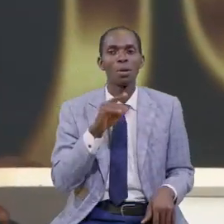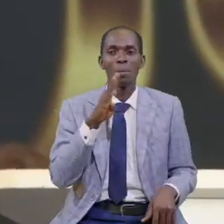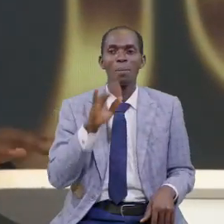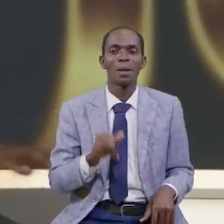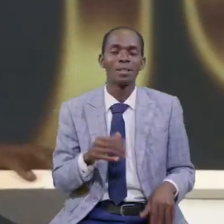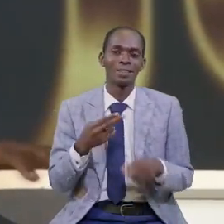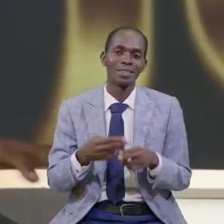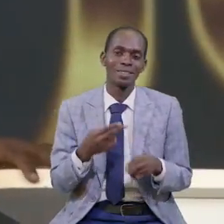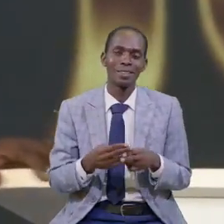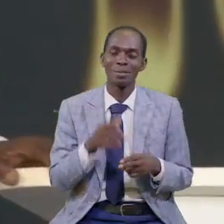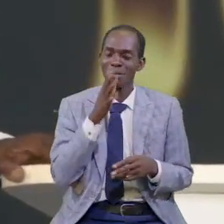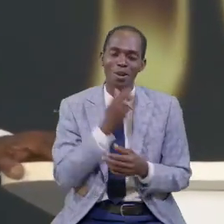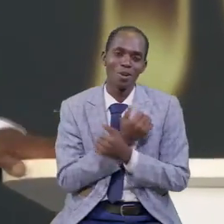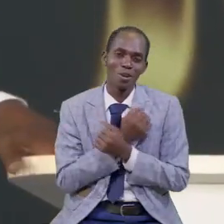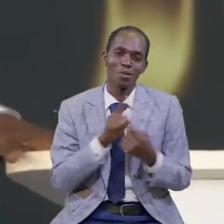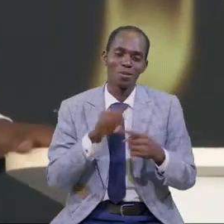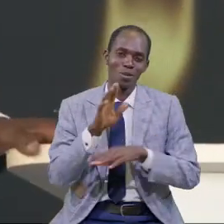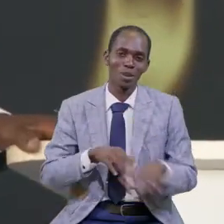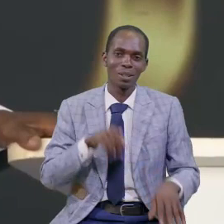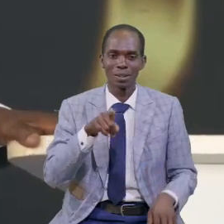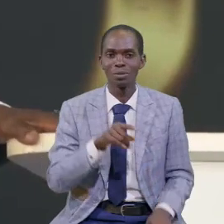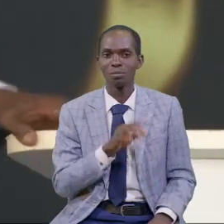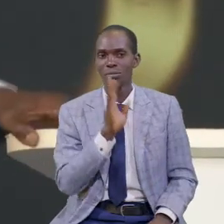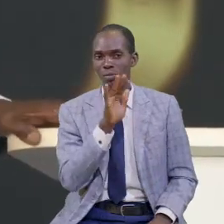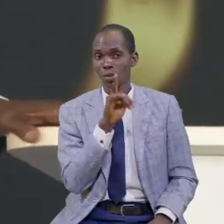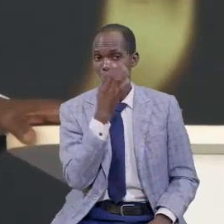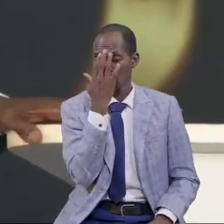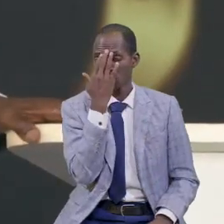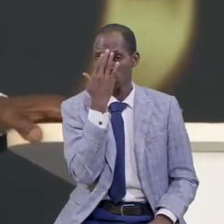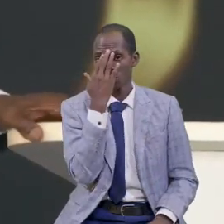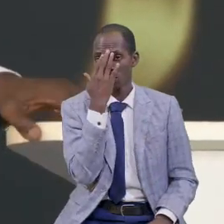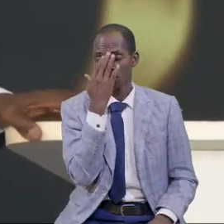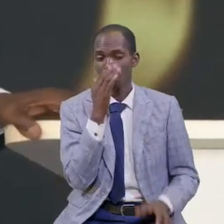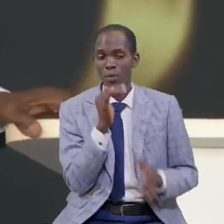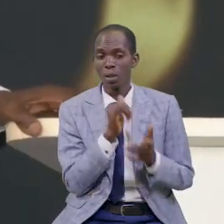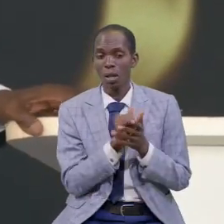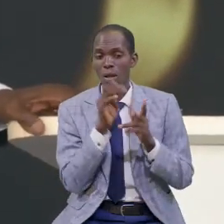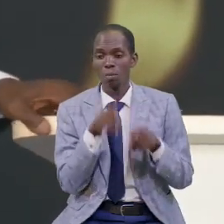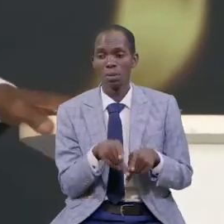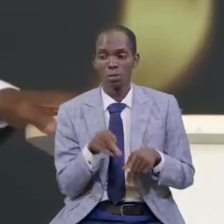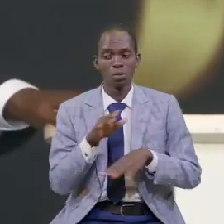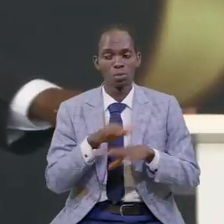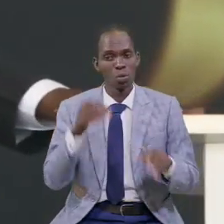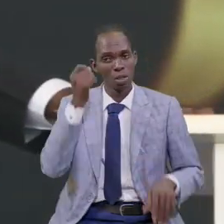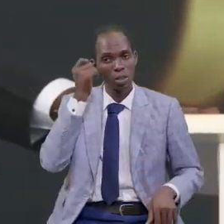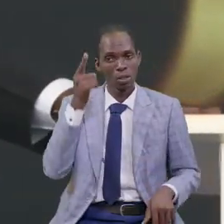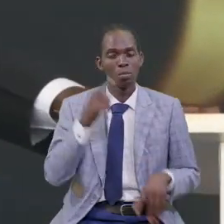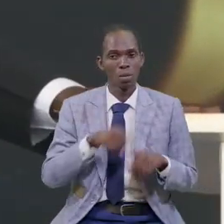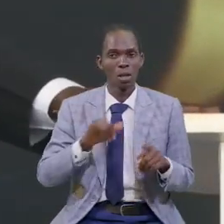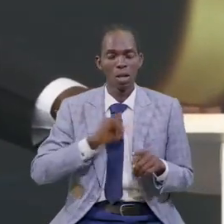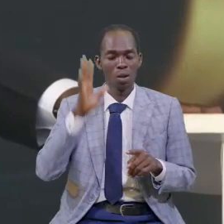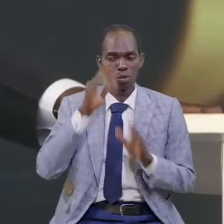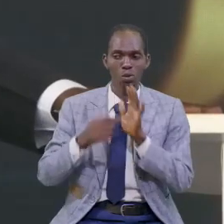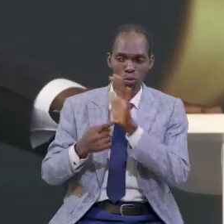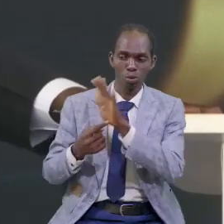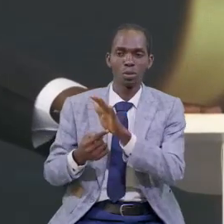call me. And he'll say, you know what? That person does not understand, but I'll show him. And true, she